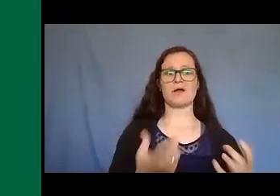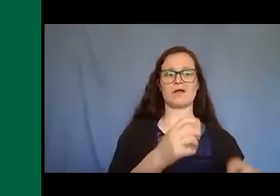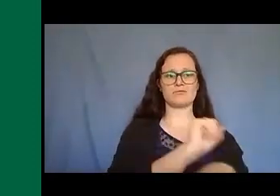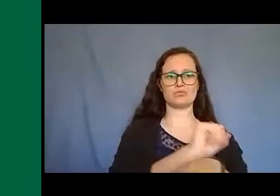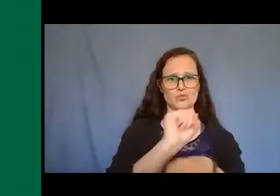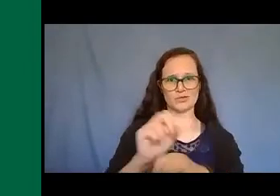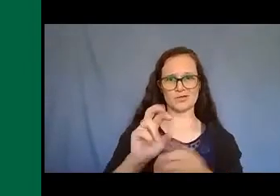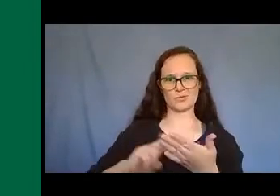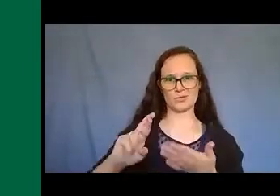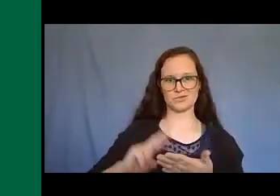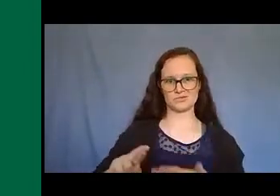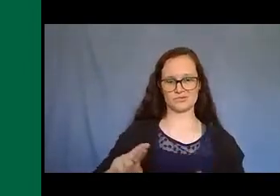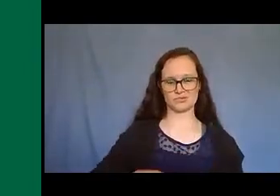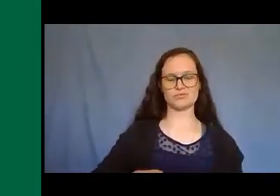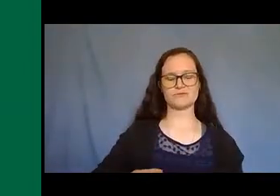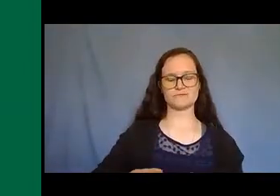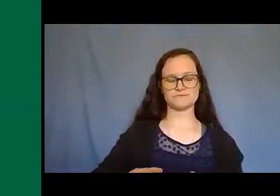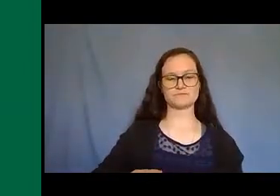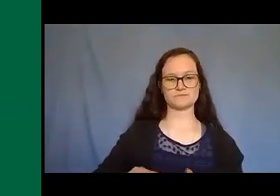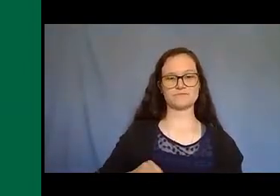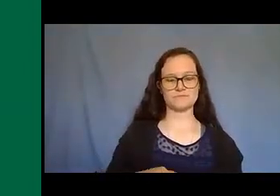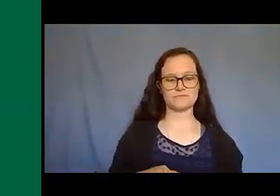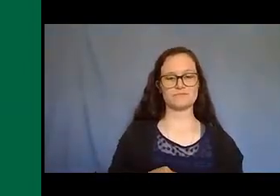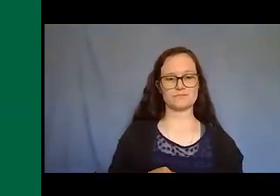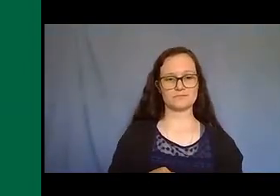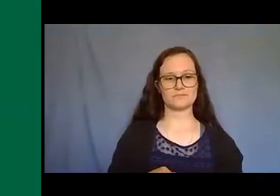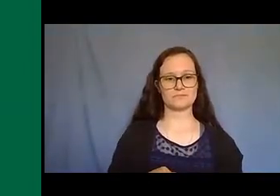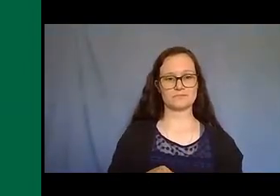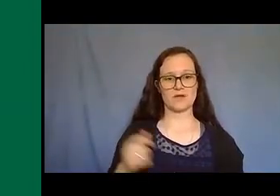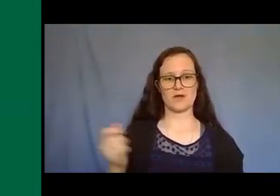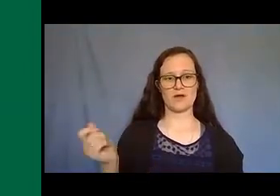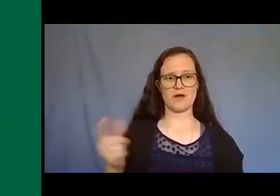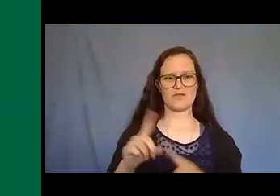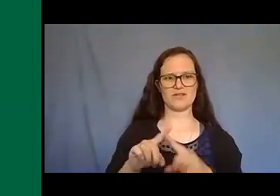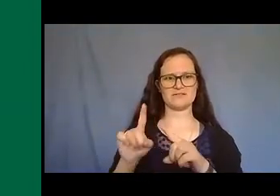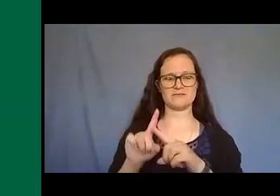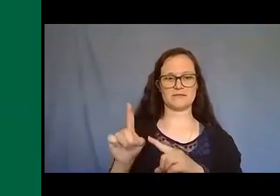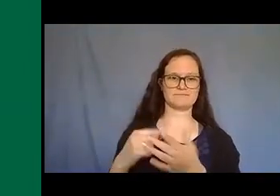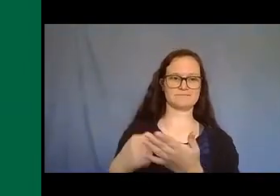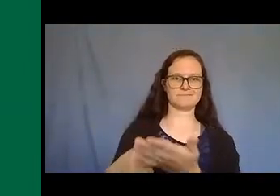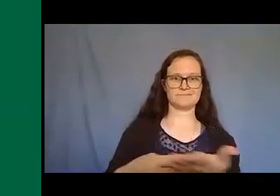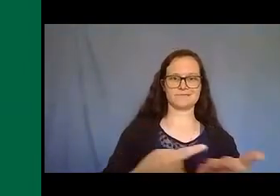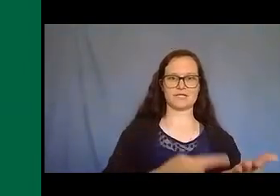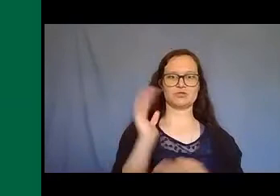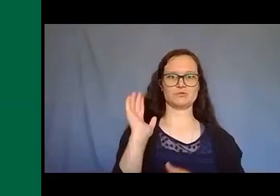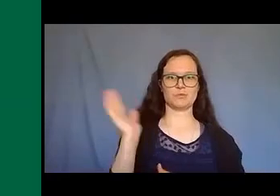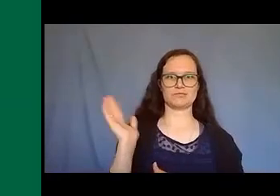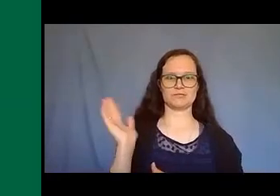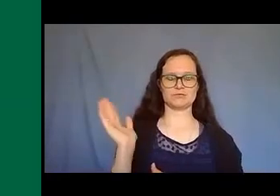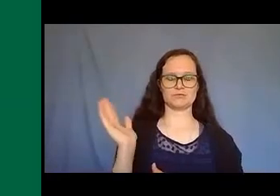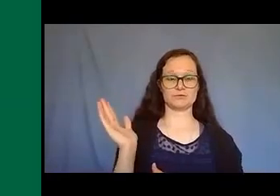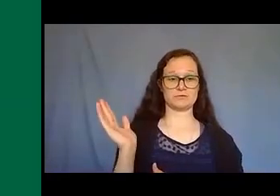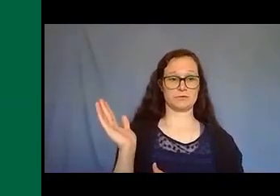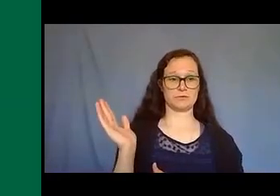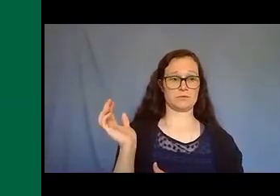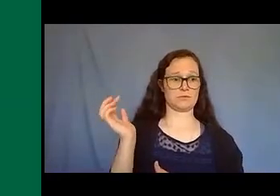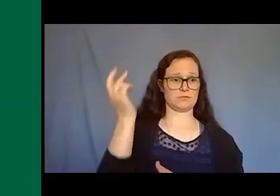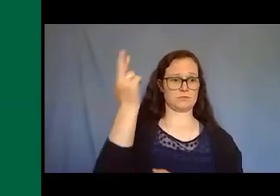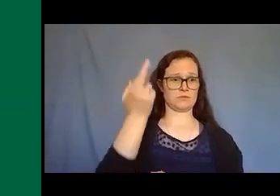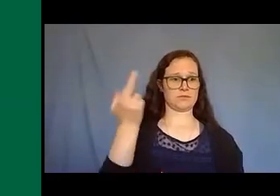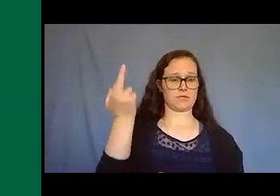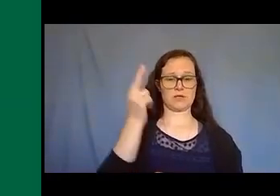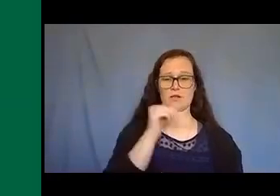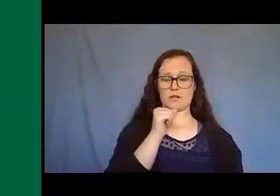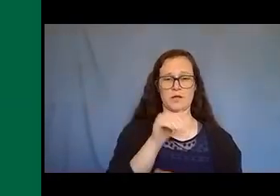doing through everyone on these talks, is really realizing that we didn't have a lot of